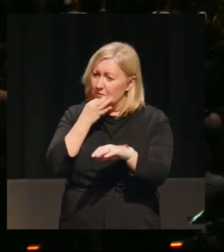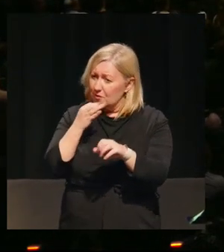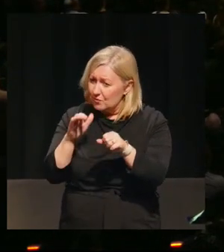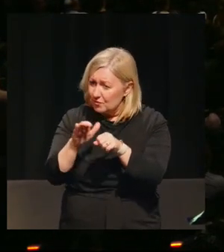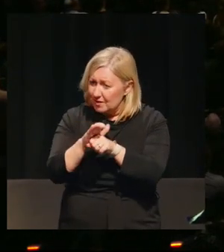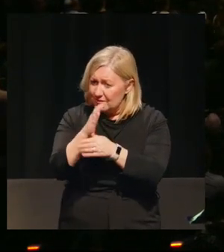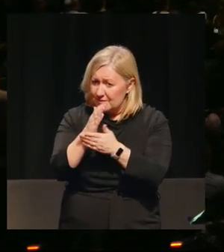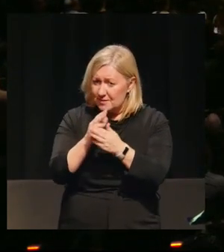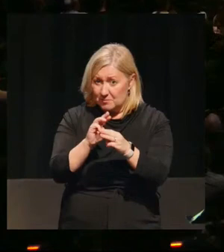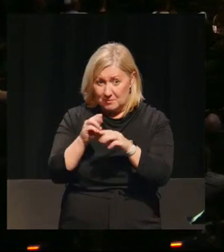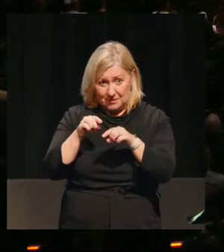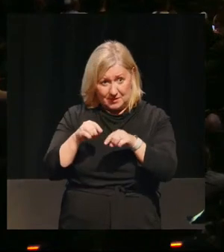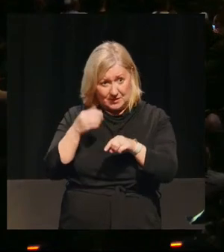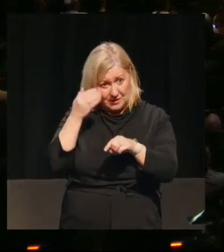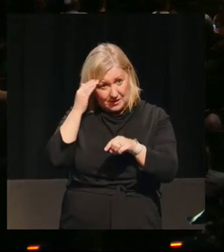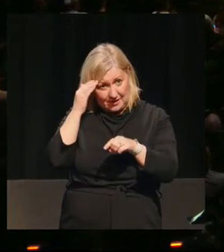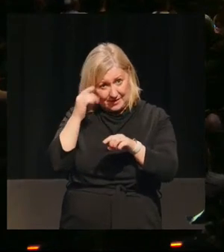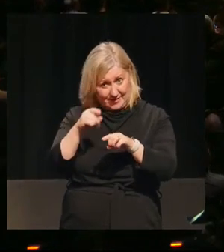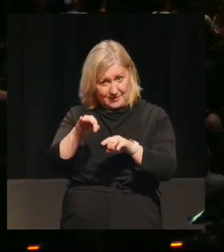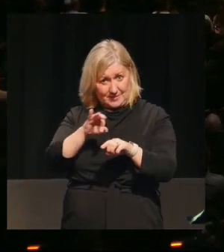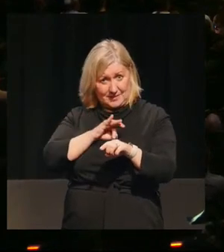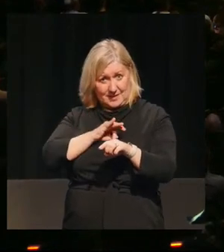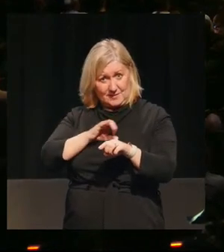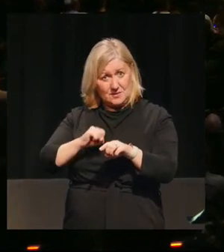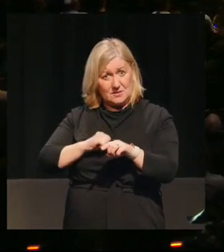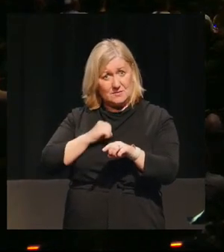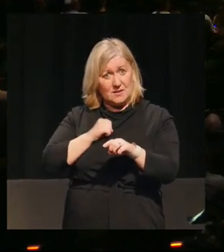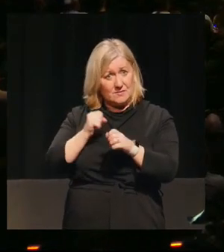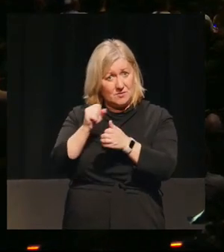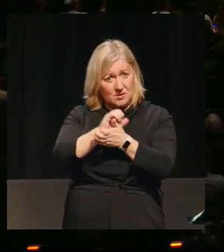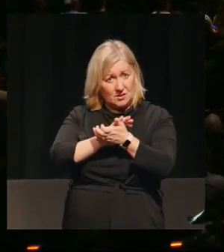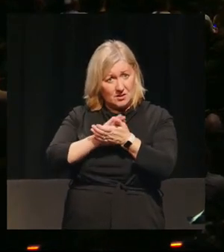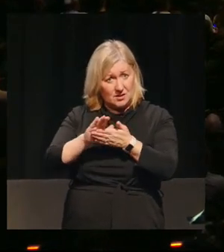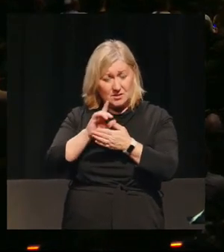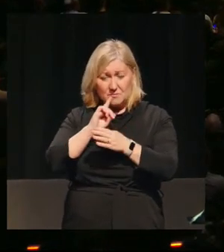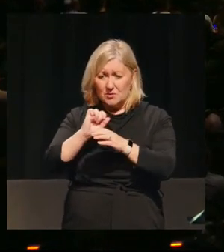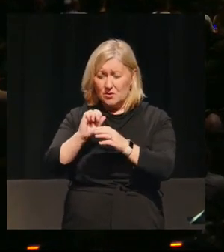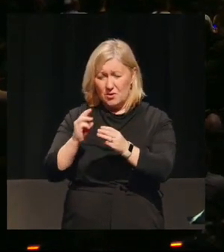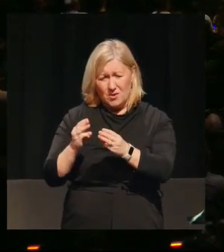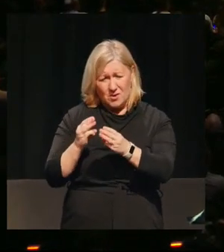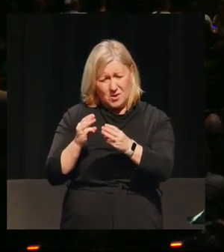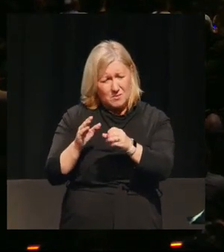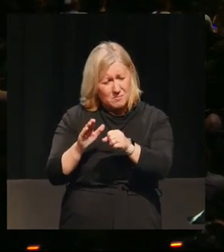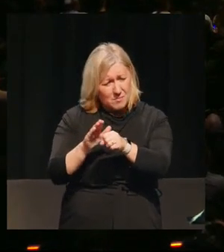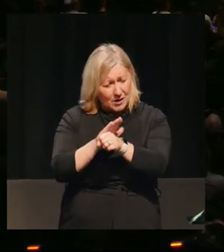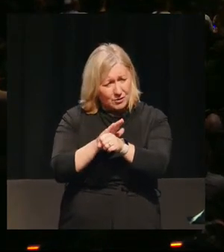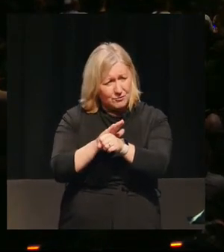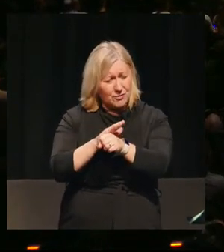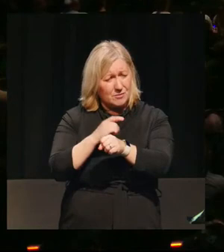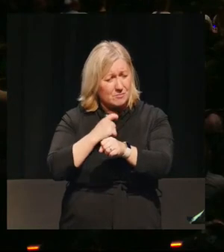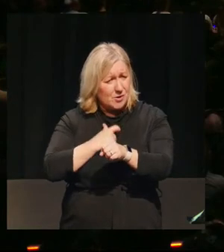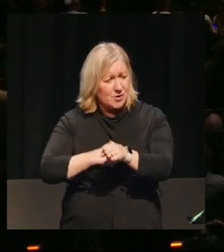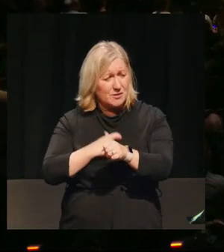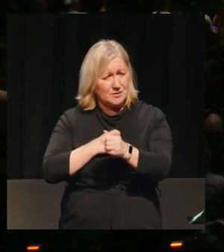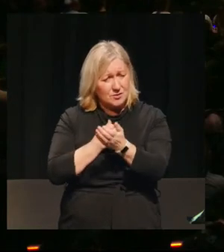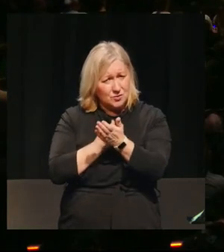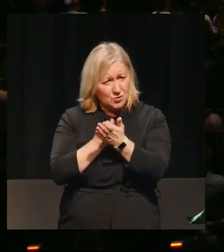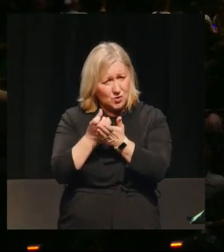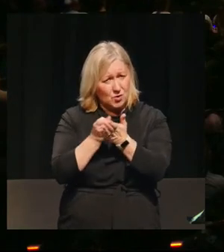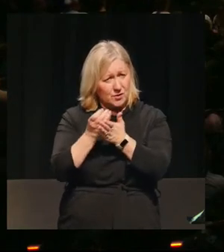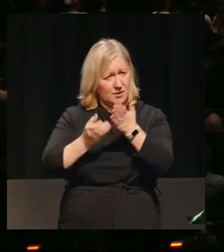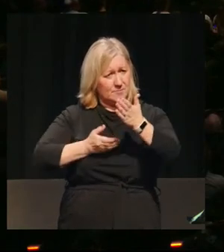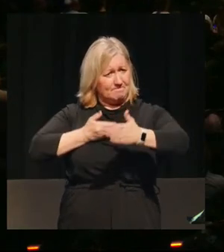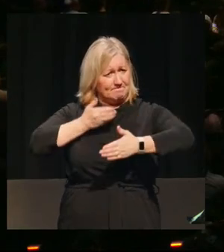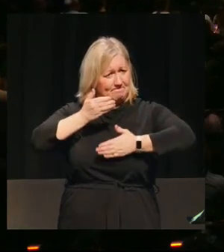survivors have joined us this evening. Your powerful and personal testimony is a poignant and heartbreaking